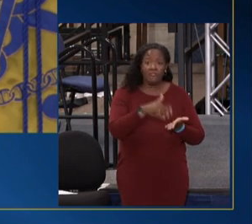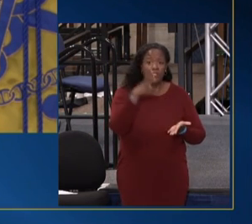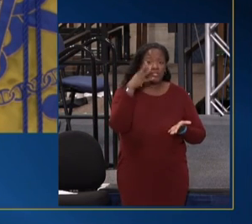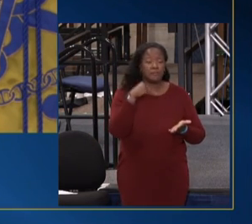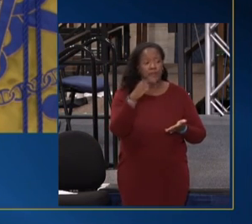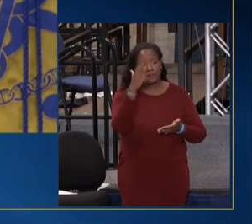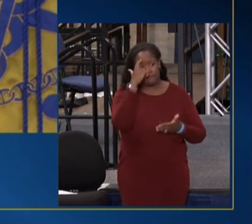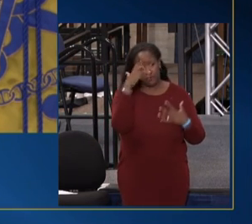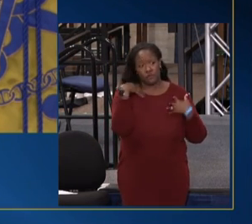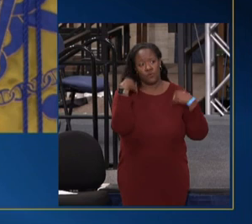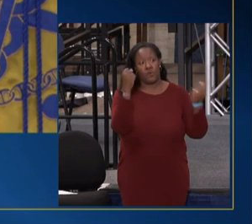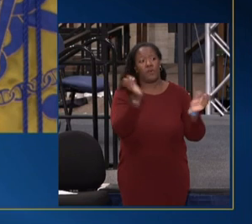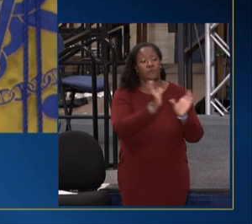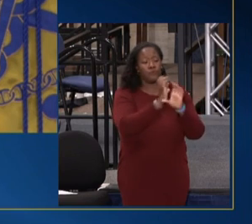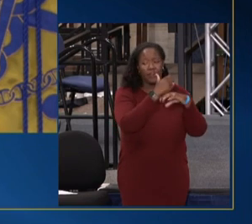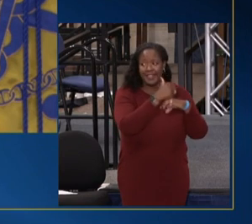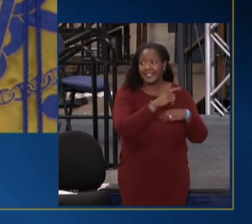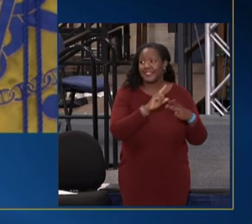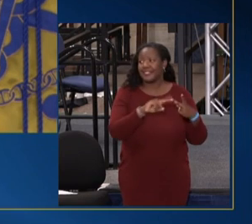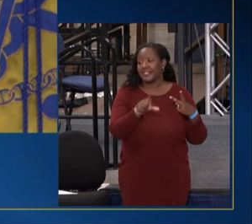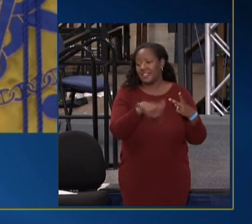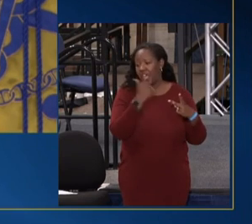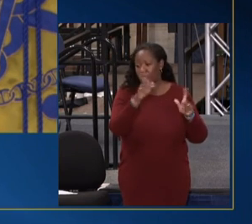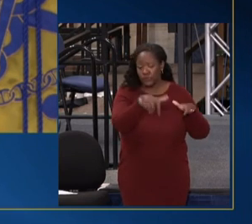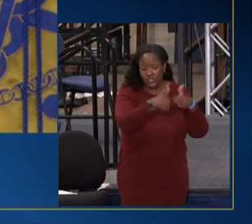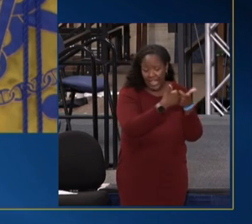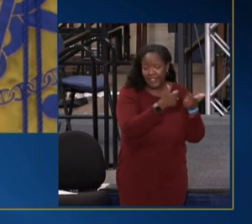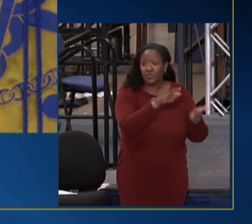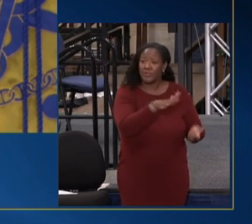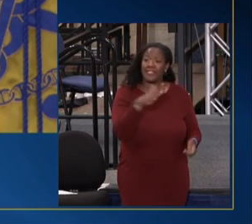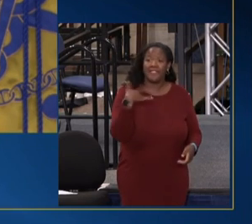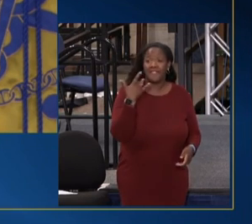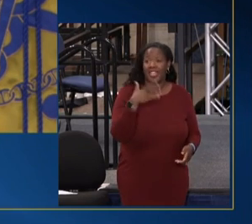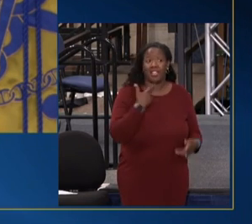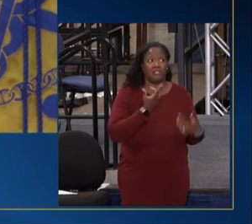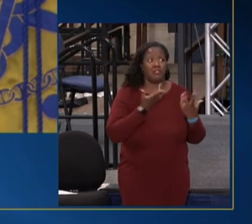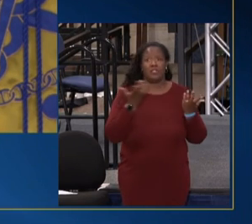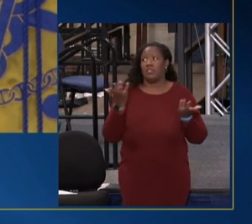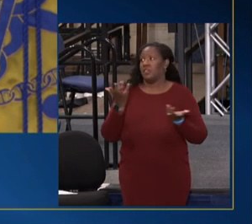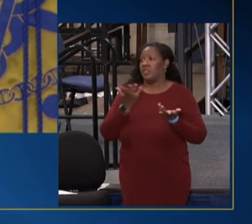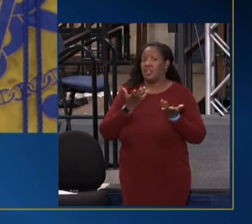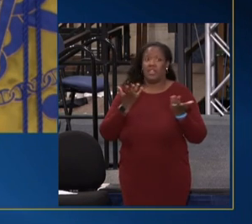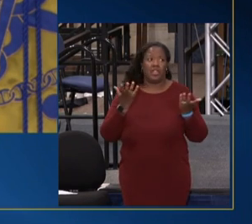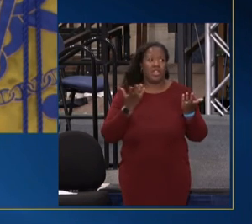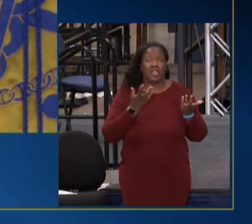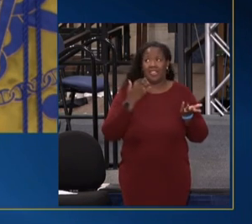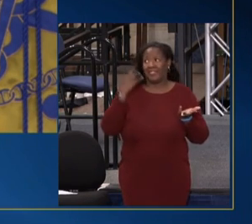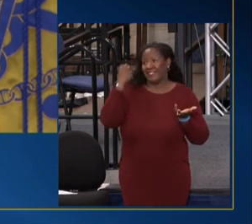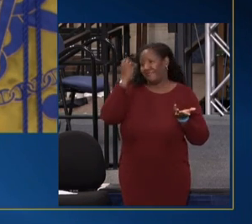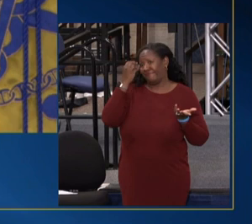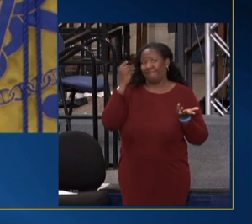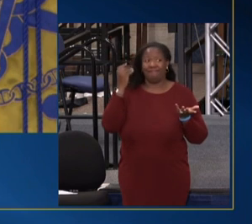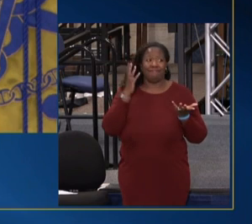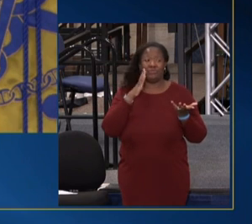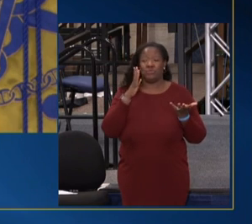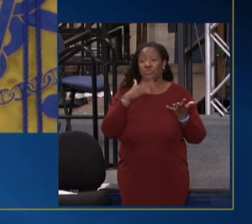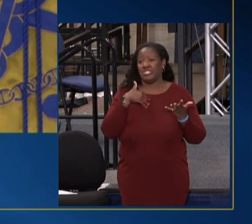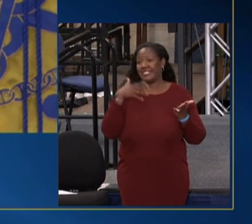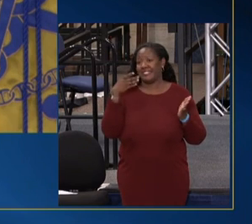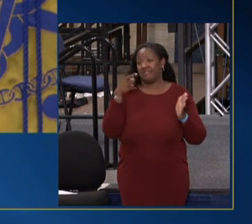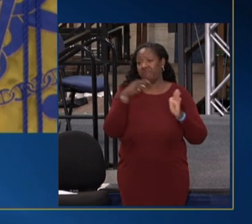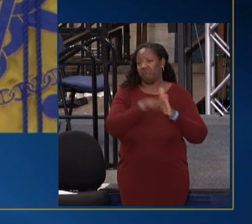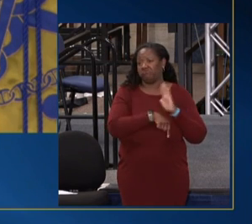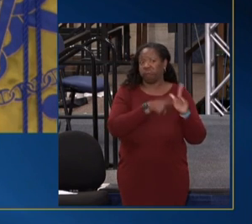challenges in which they feel their only option is to do something like contemplate ending their life by